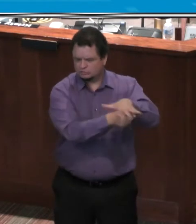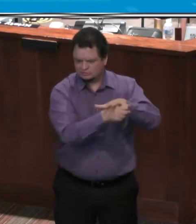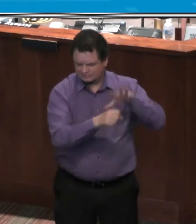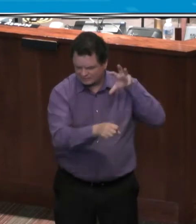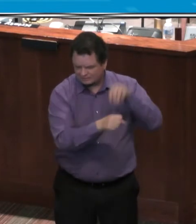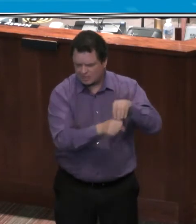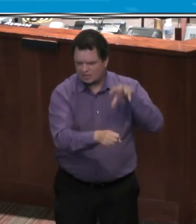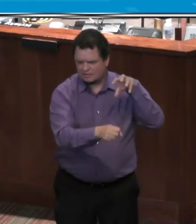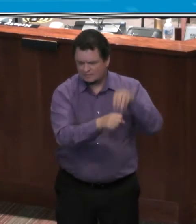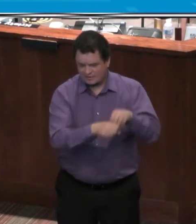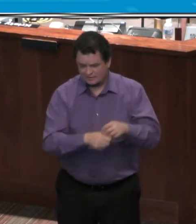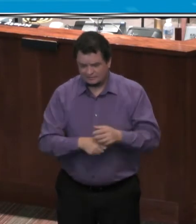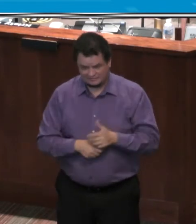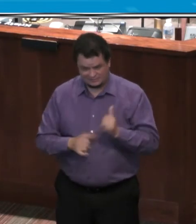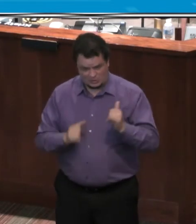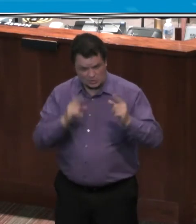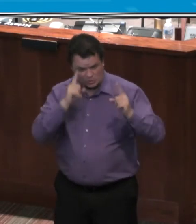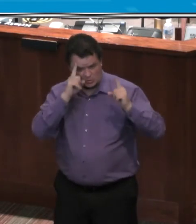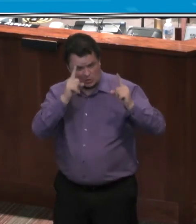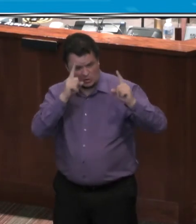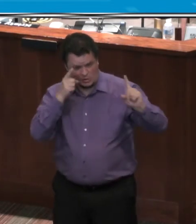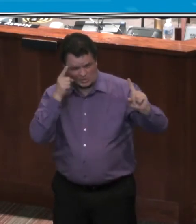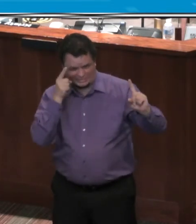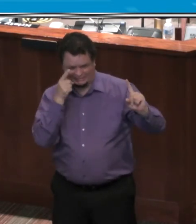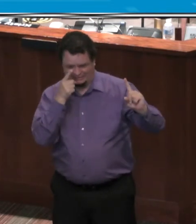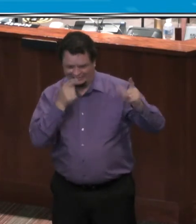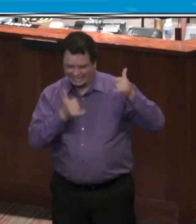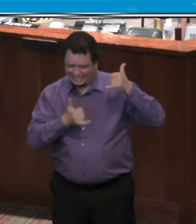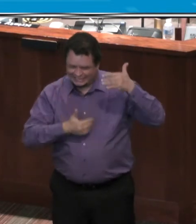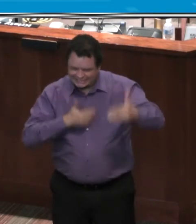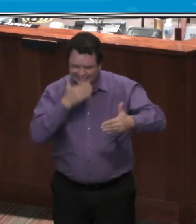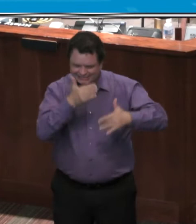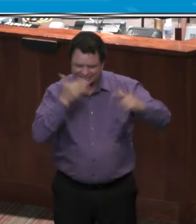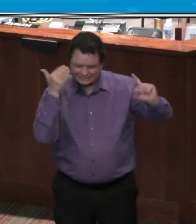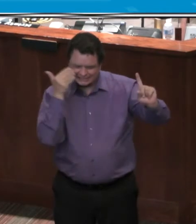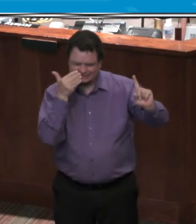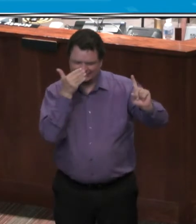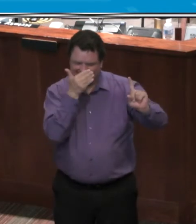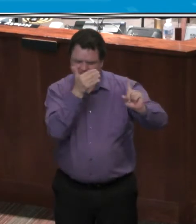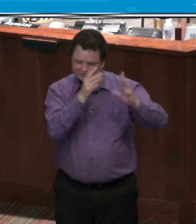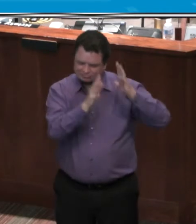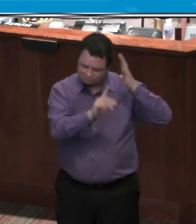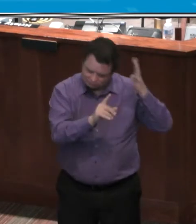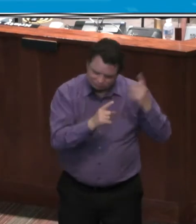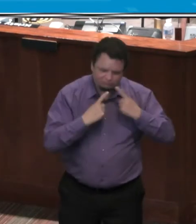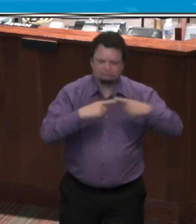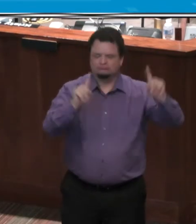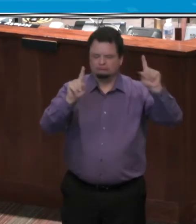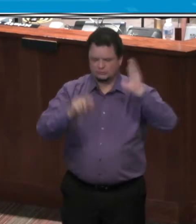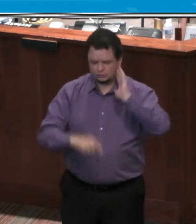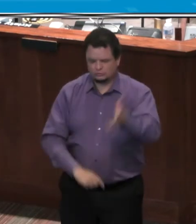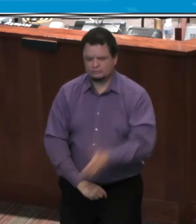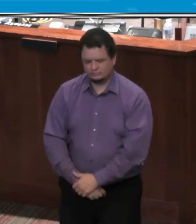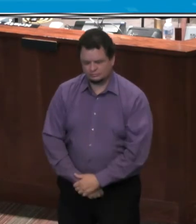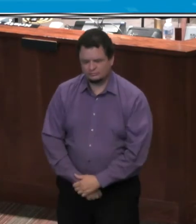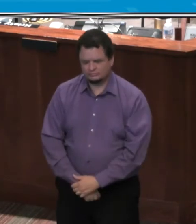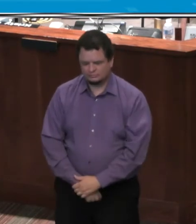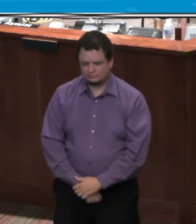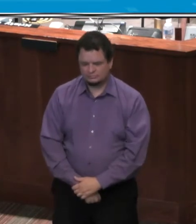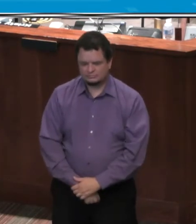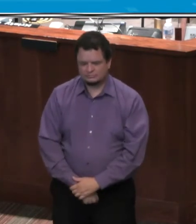but I'm so appreciative that this was even started. And one story I always tell is that the Cinco de